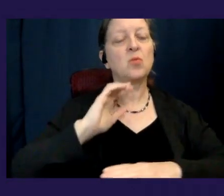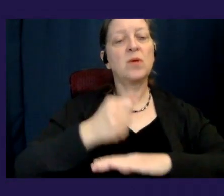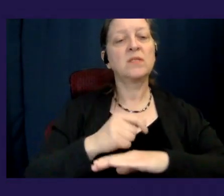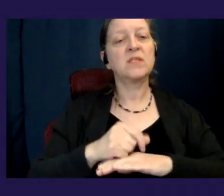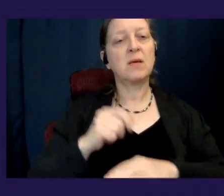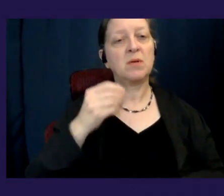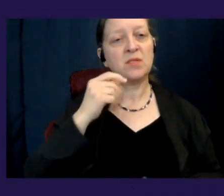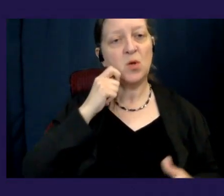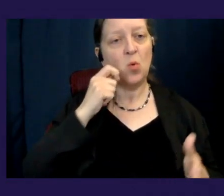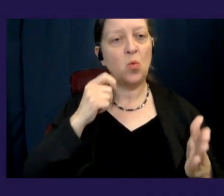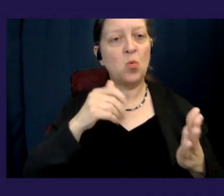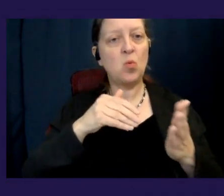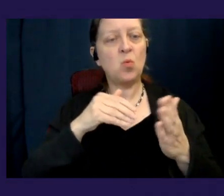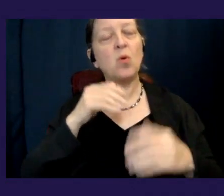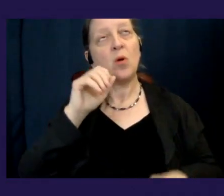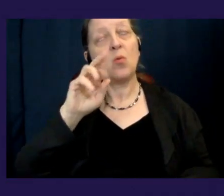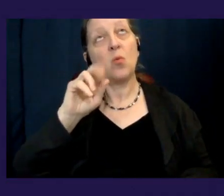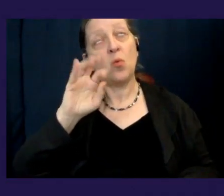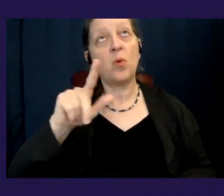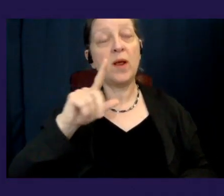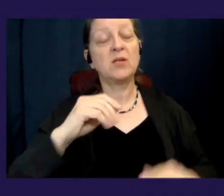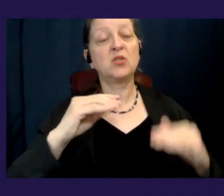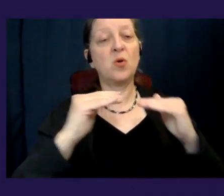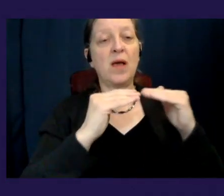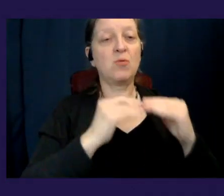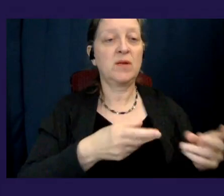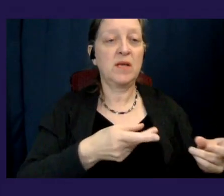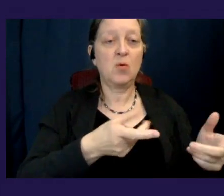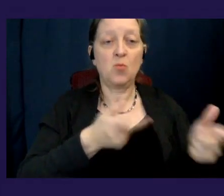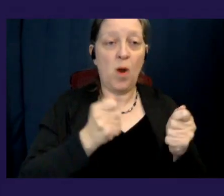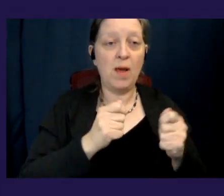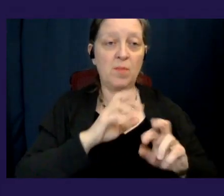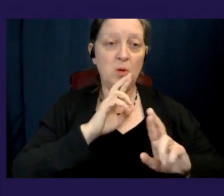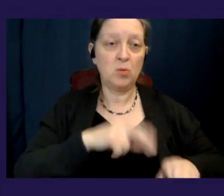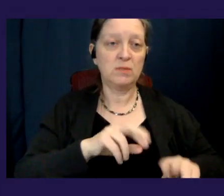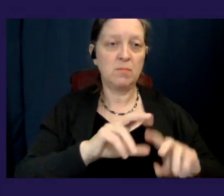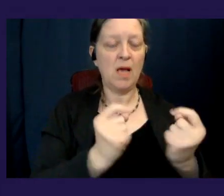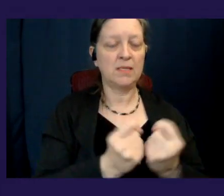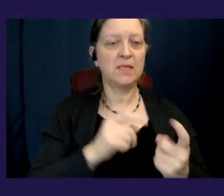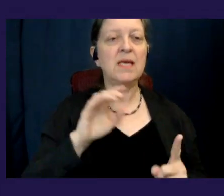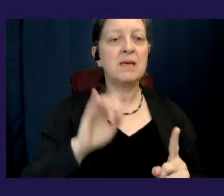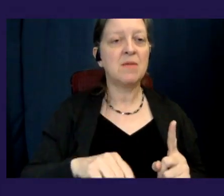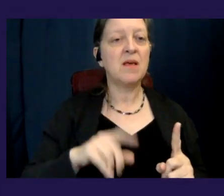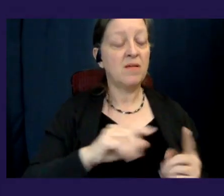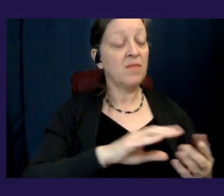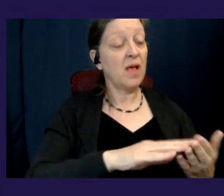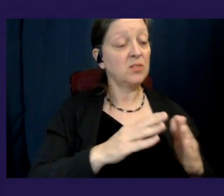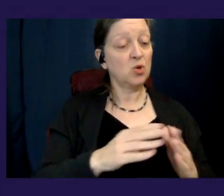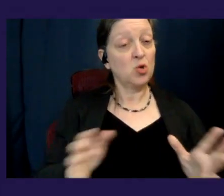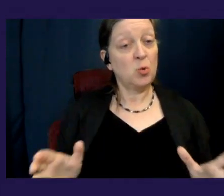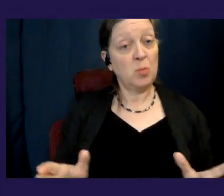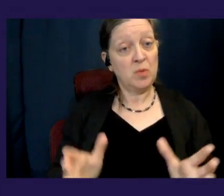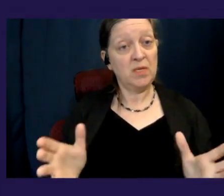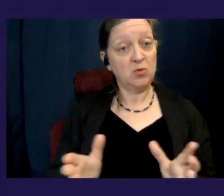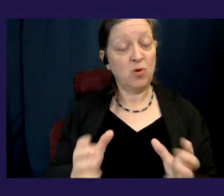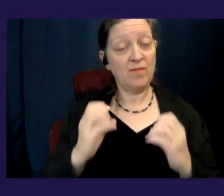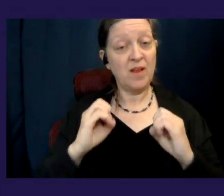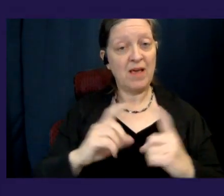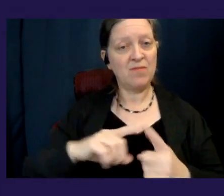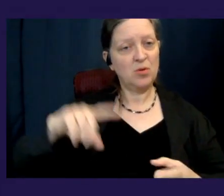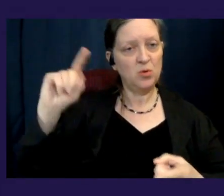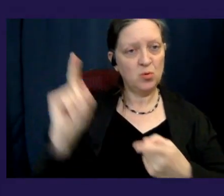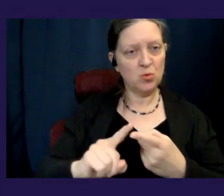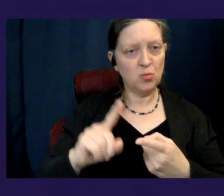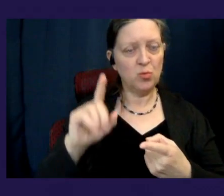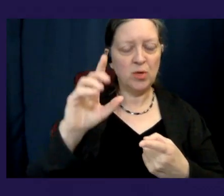is a data-driven, community-based, and community-driven mitigation effort to reduce illness and death from COVID in Black and